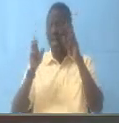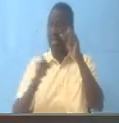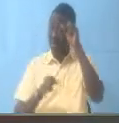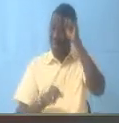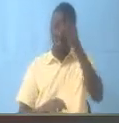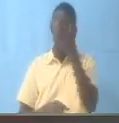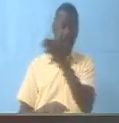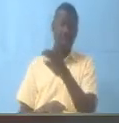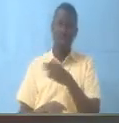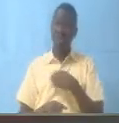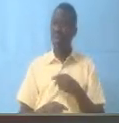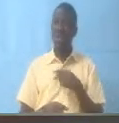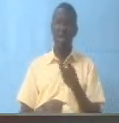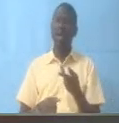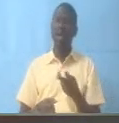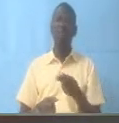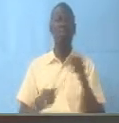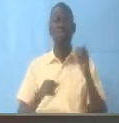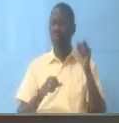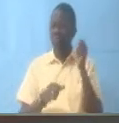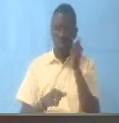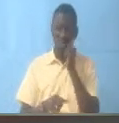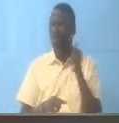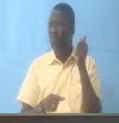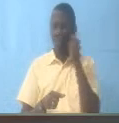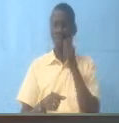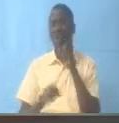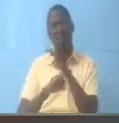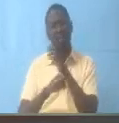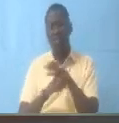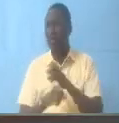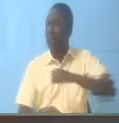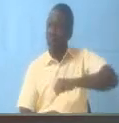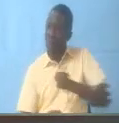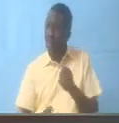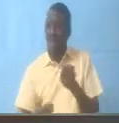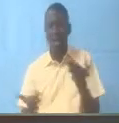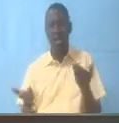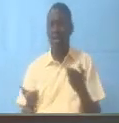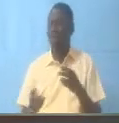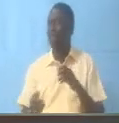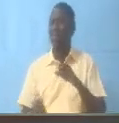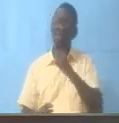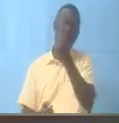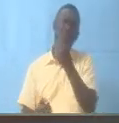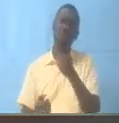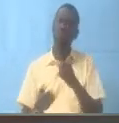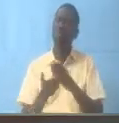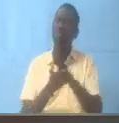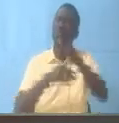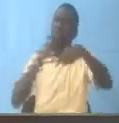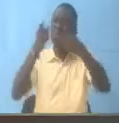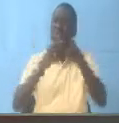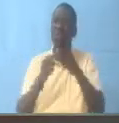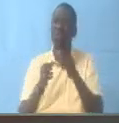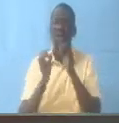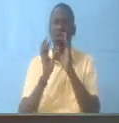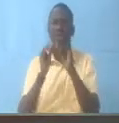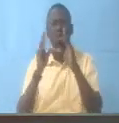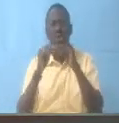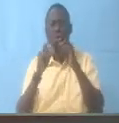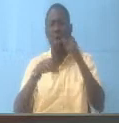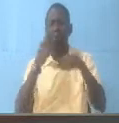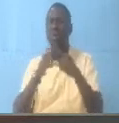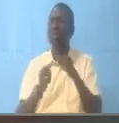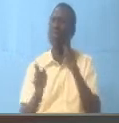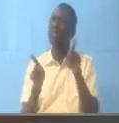not the spirit in cabinet. Yedda nañ ko mu bañ ñu ne mënuñoo continuer rek di ko yedd di wax rek benn wax bi loolu du tuut